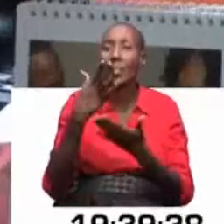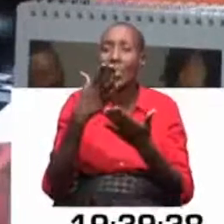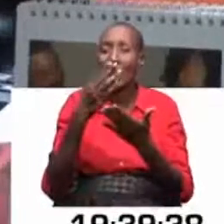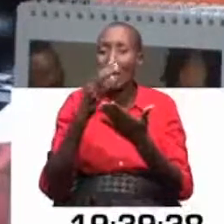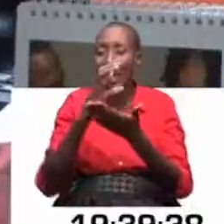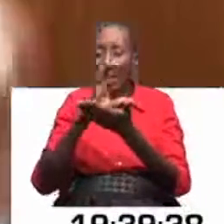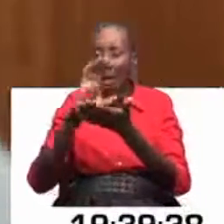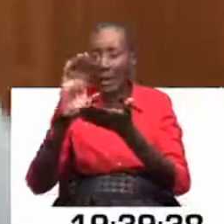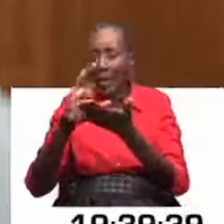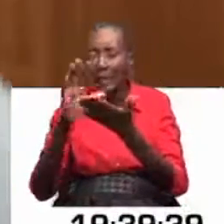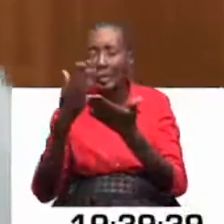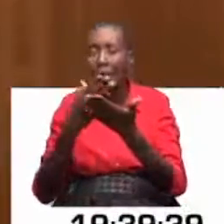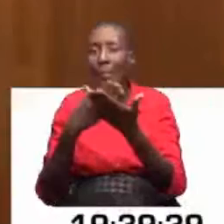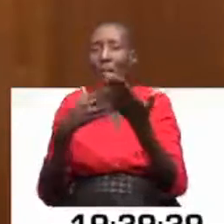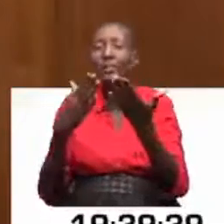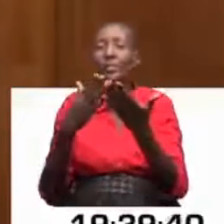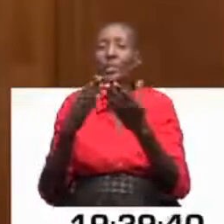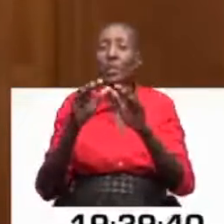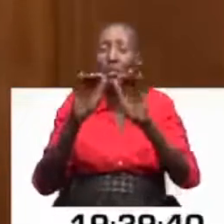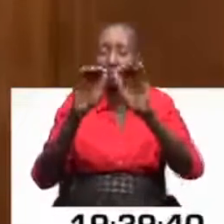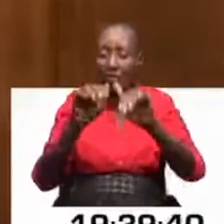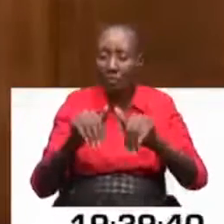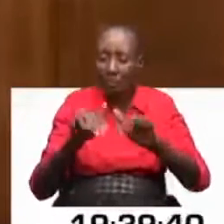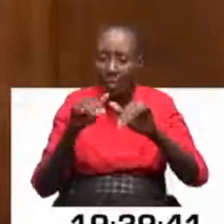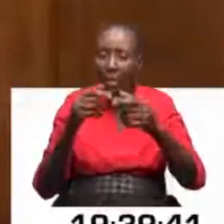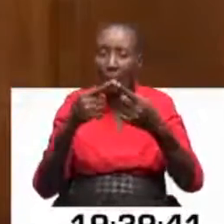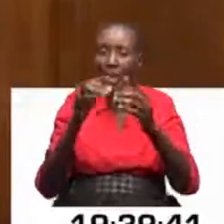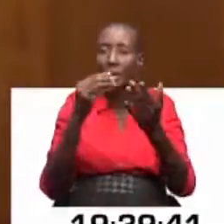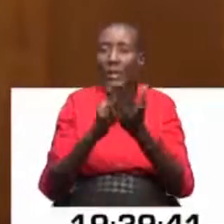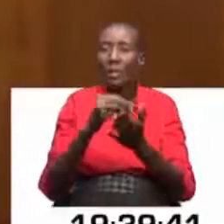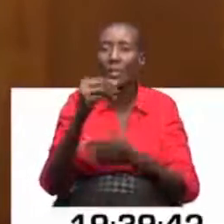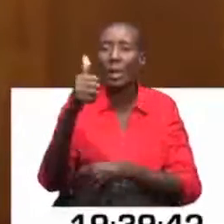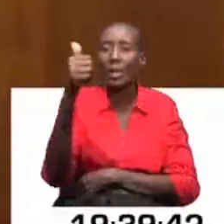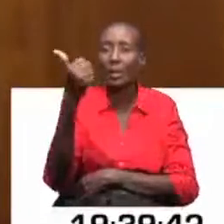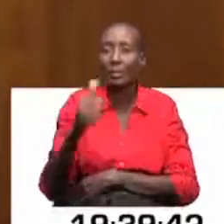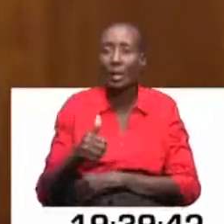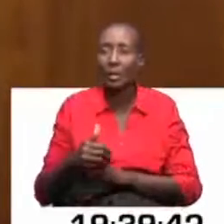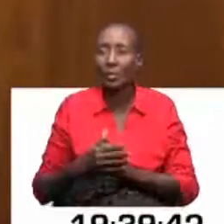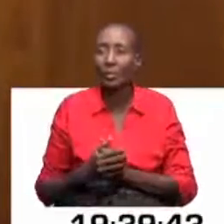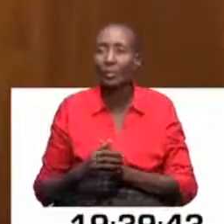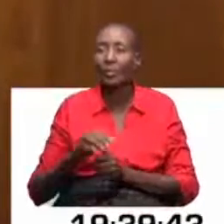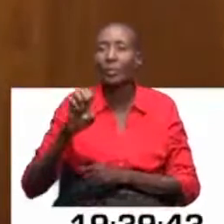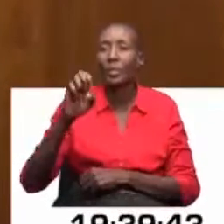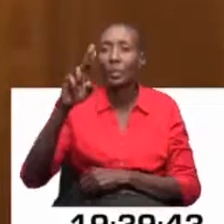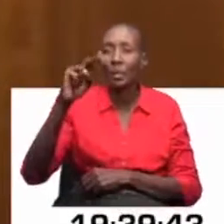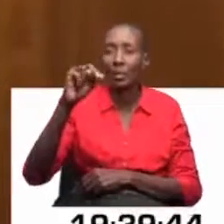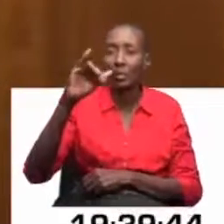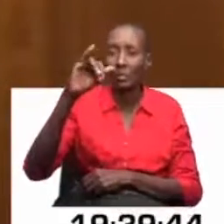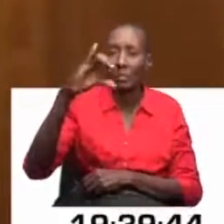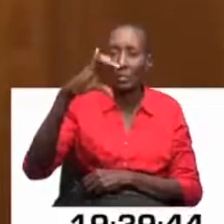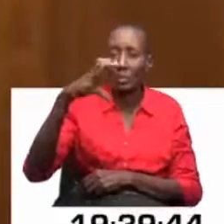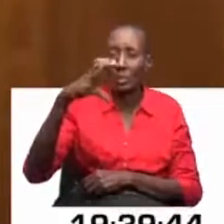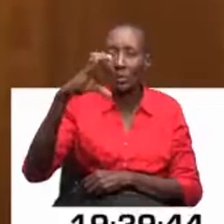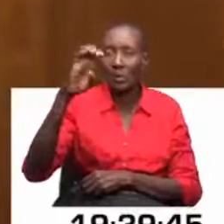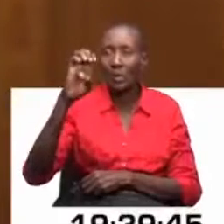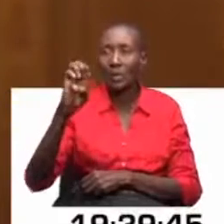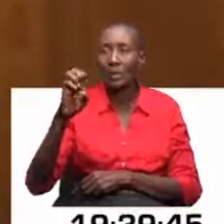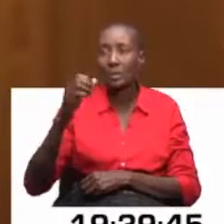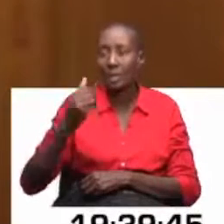shamba Hilo kuendesha kilimo Bali hajalinunua eunice is a